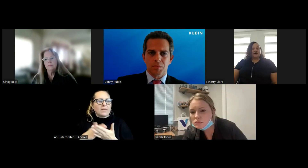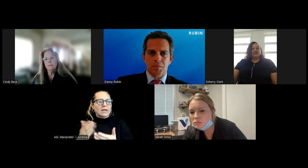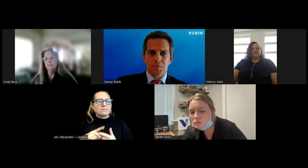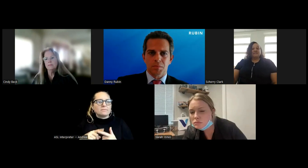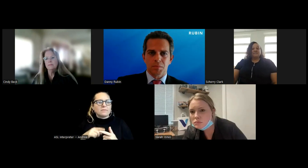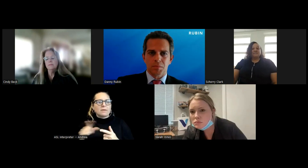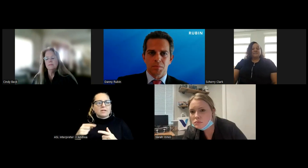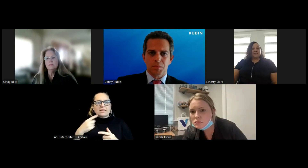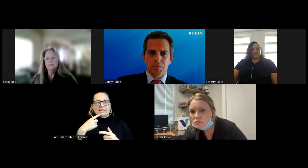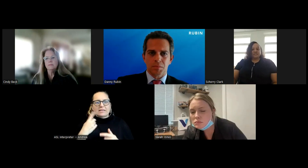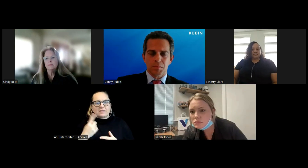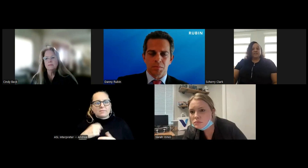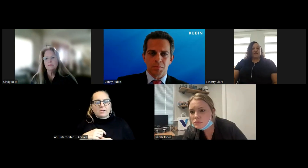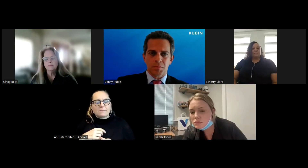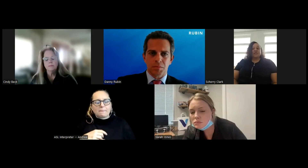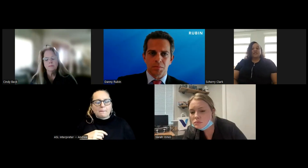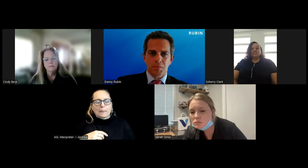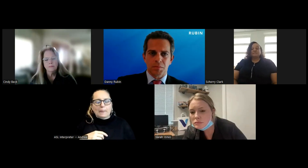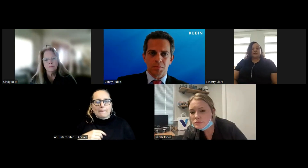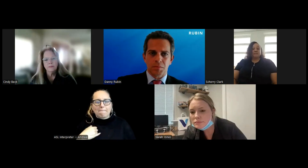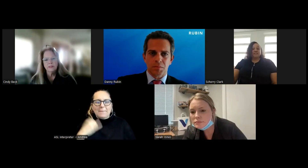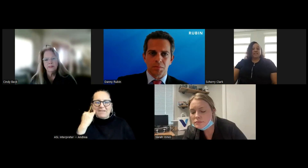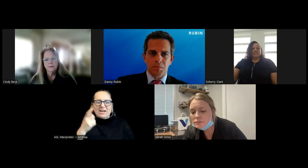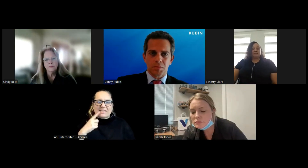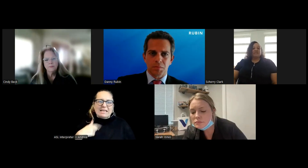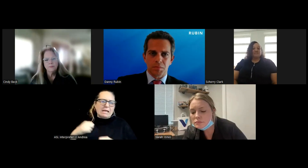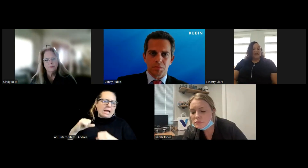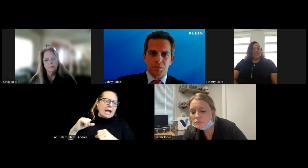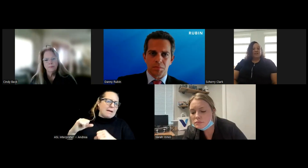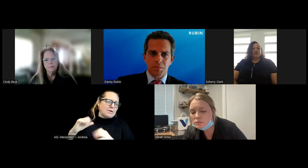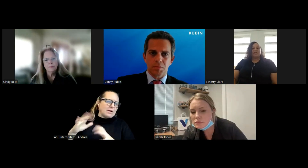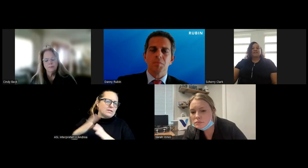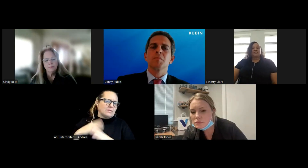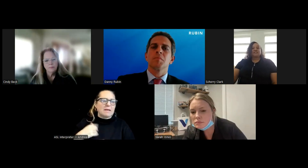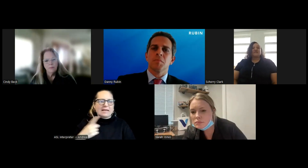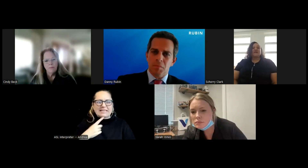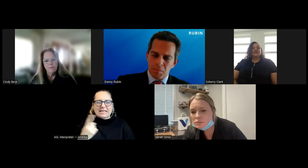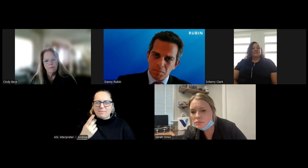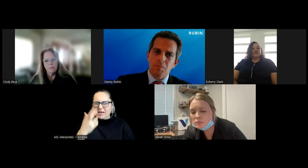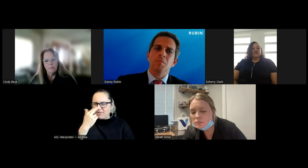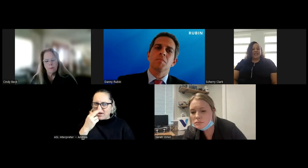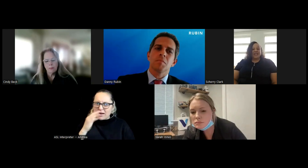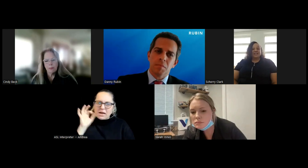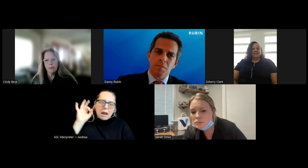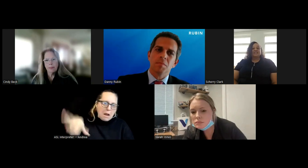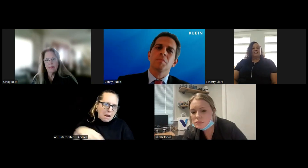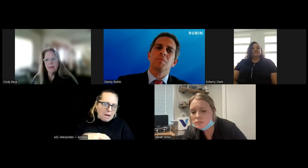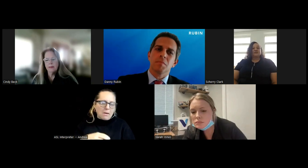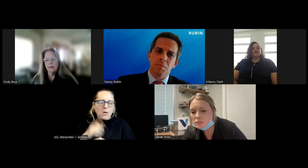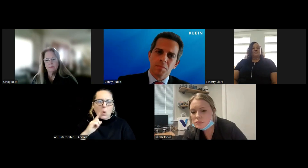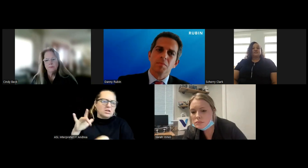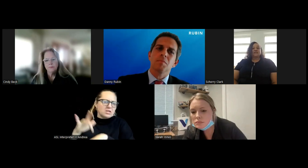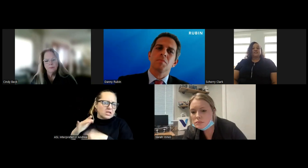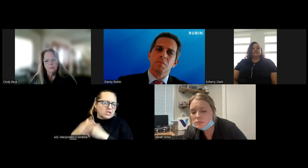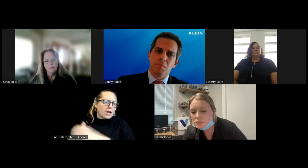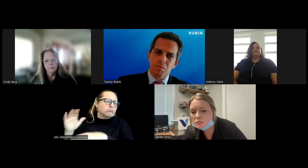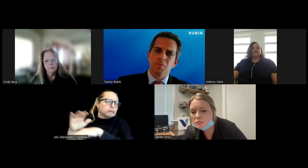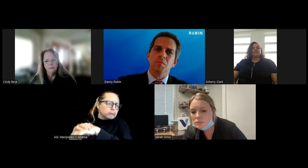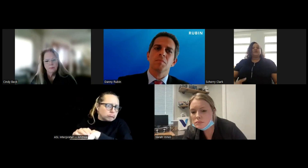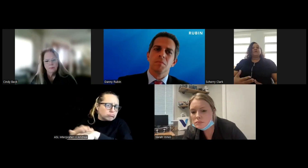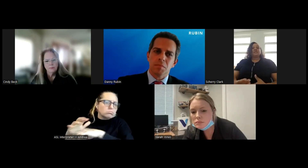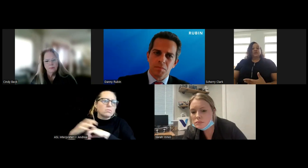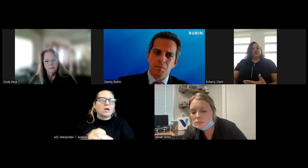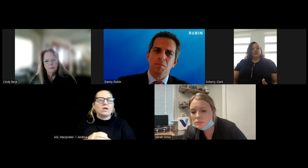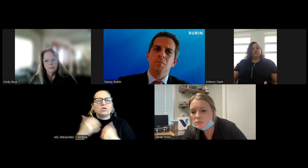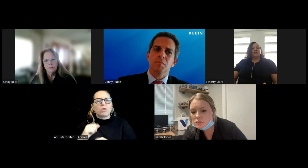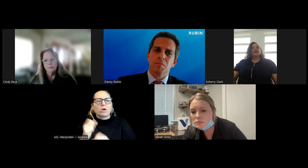something, if I said that they're apprehensive, I may say something funny or may touch their hand and just try to make